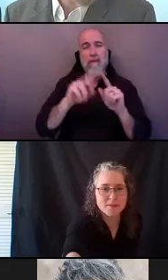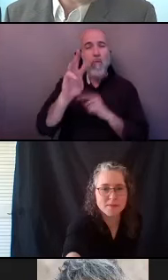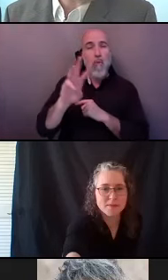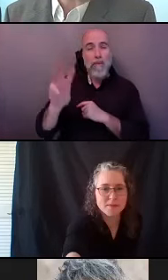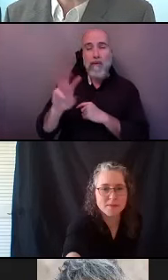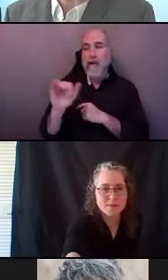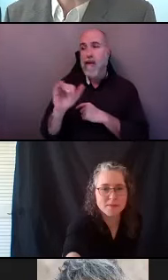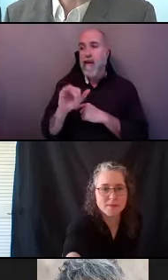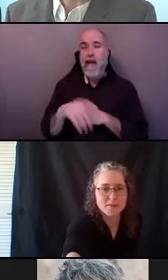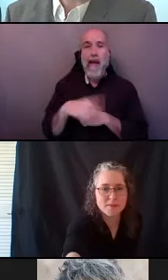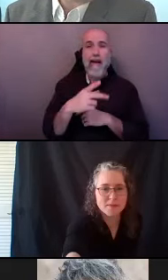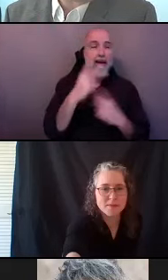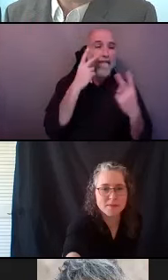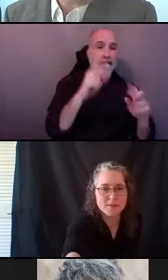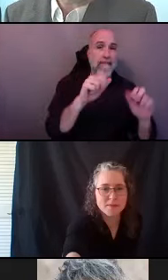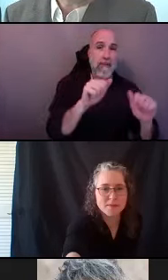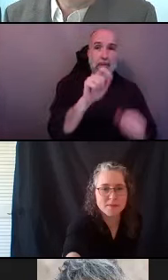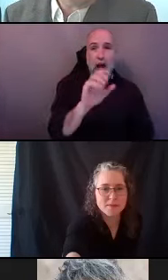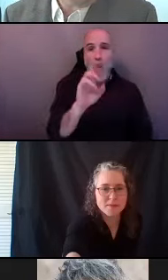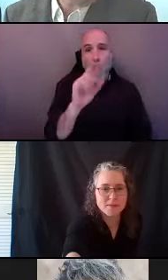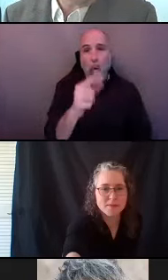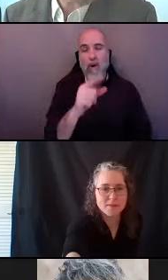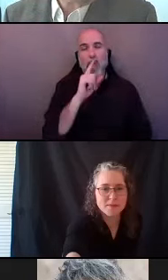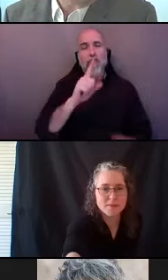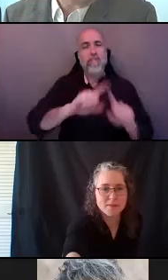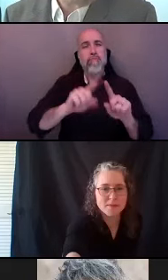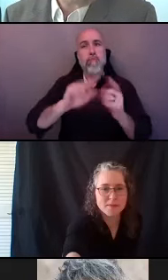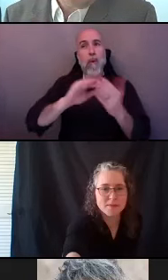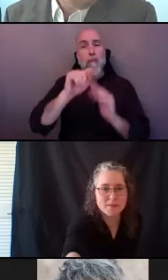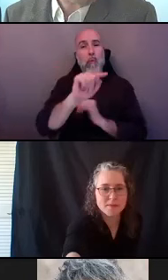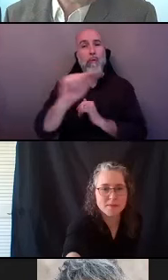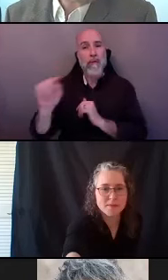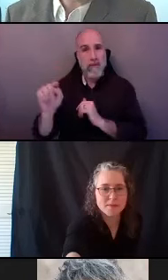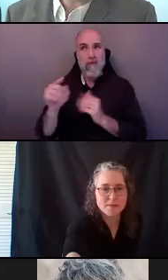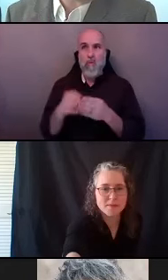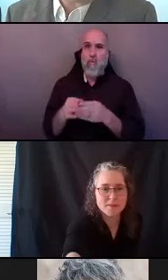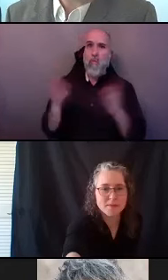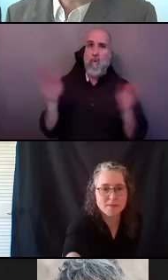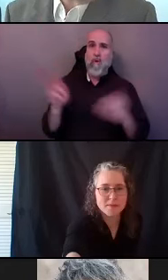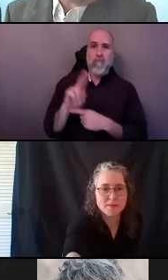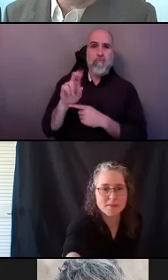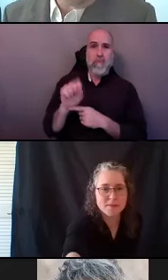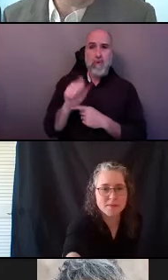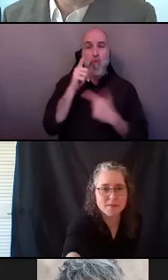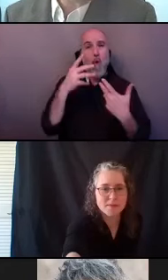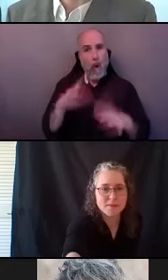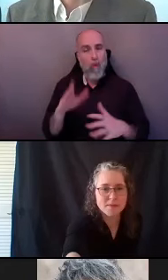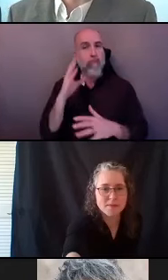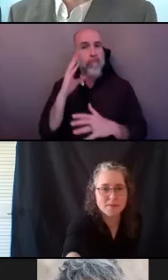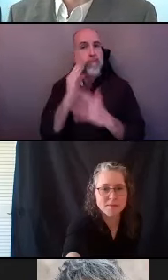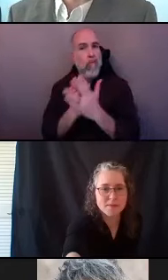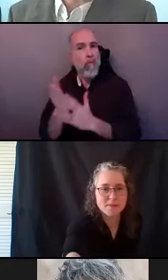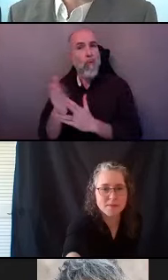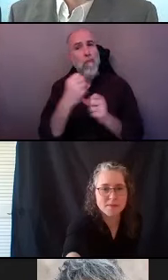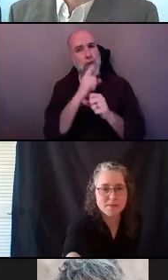like visitability.org, there's other communities throughout the nation who've done this. Reach out to them